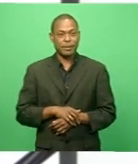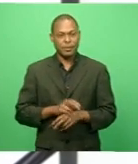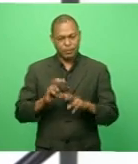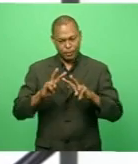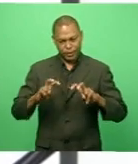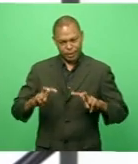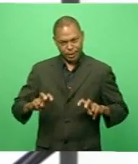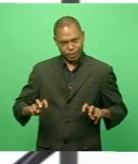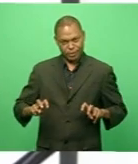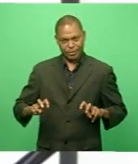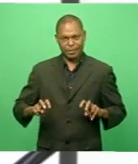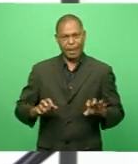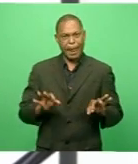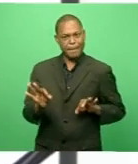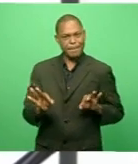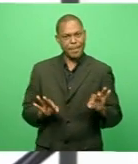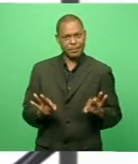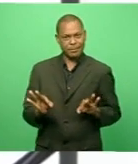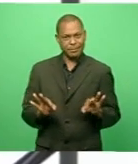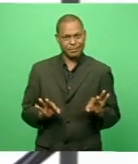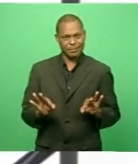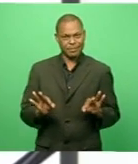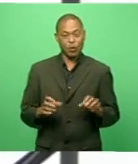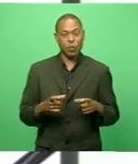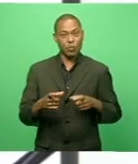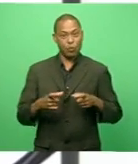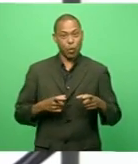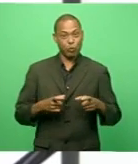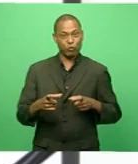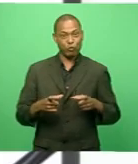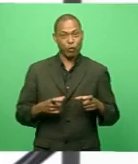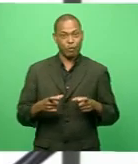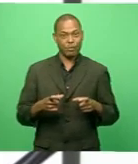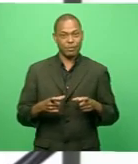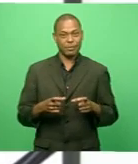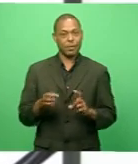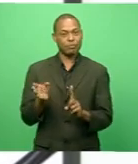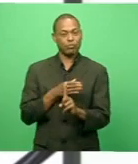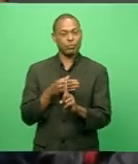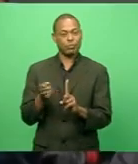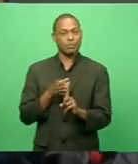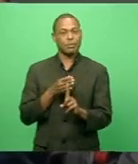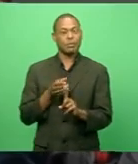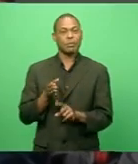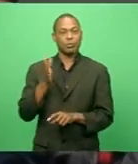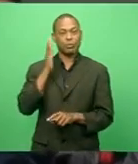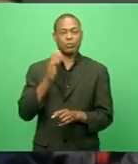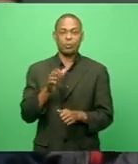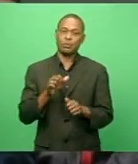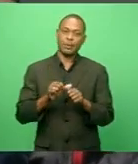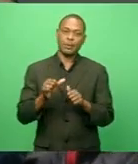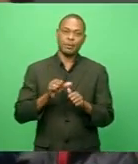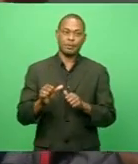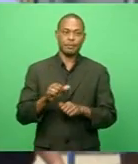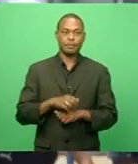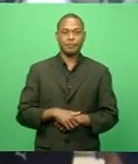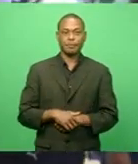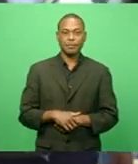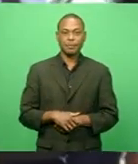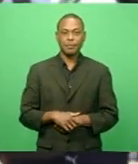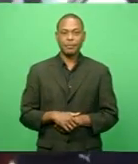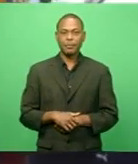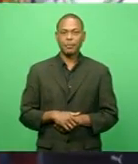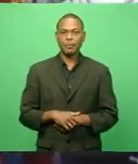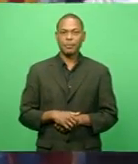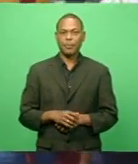that will help us control and manage bullying in schools better. According to the study, there is a